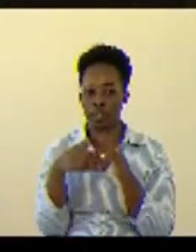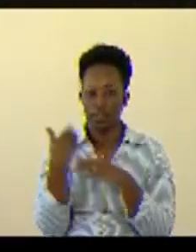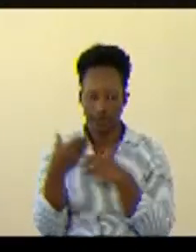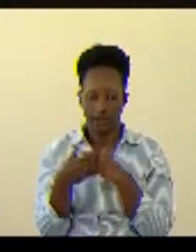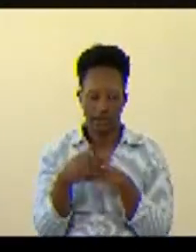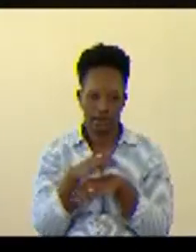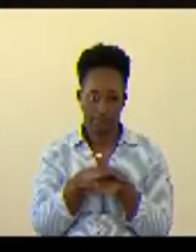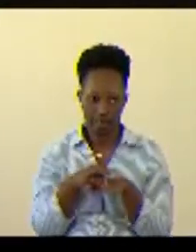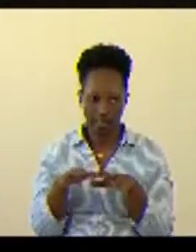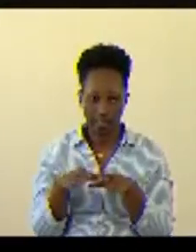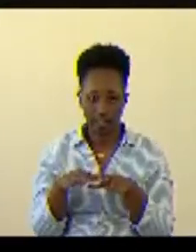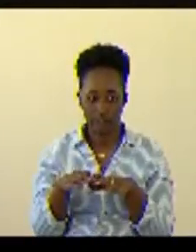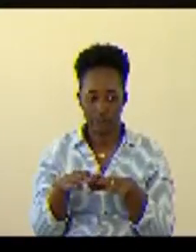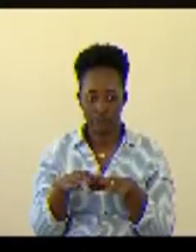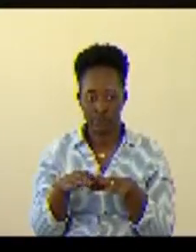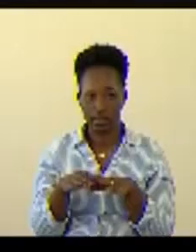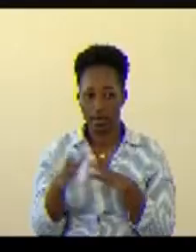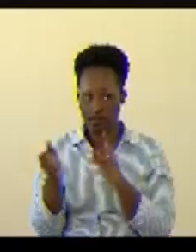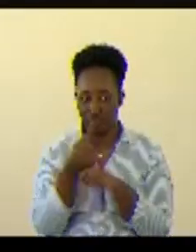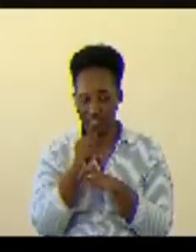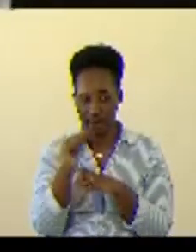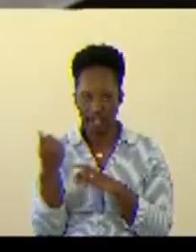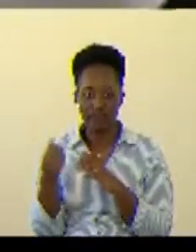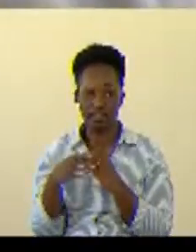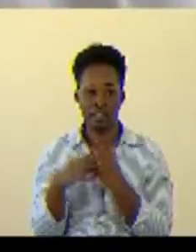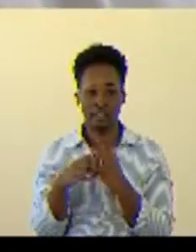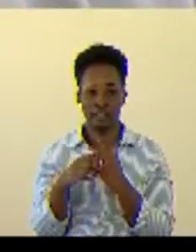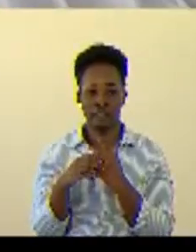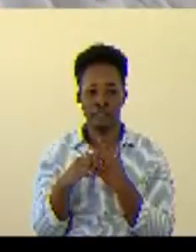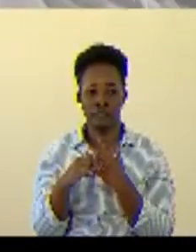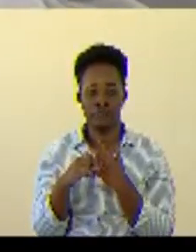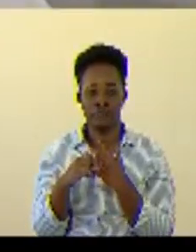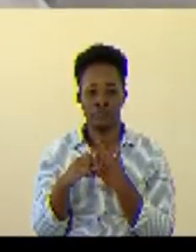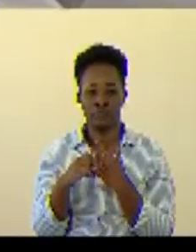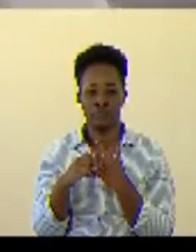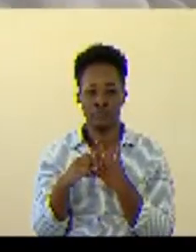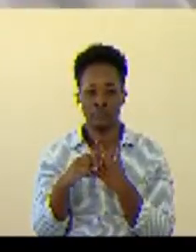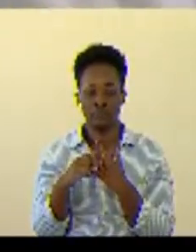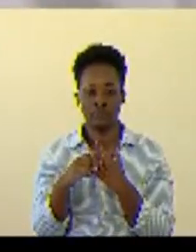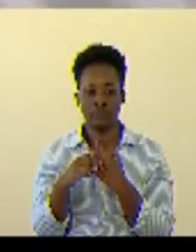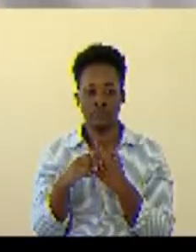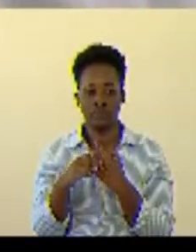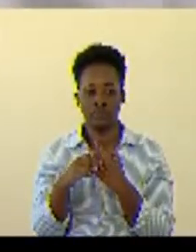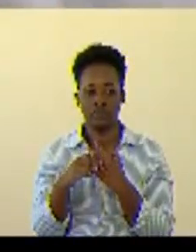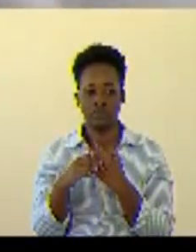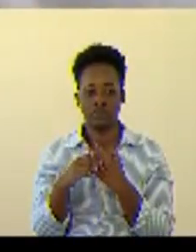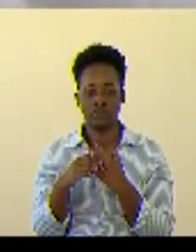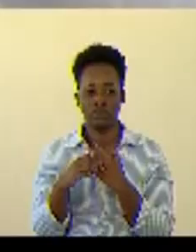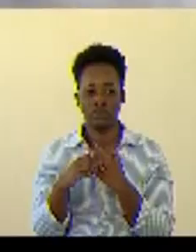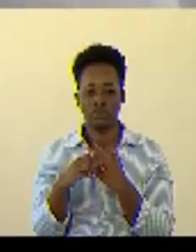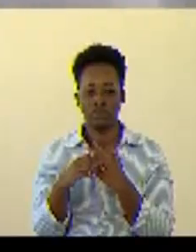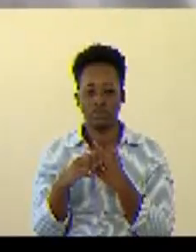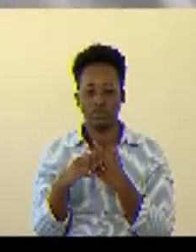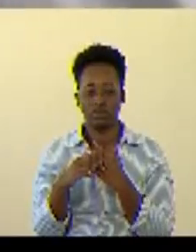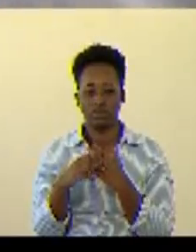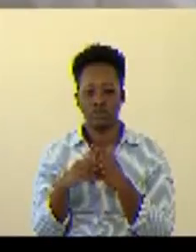there, I have to get another one, and I put it there. I put it in a boiling water. Automatically, I have to